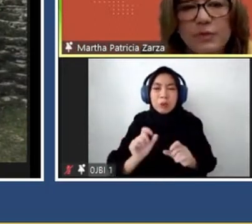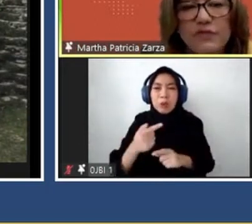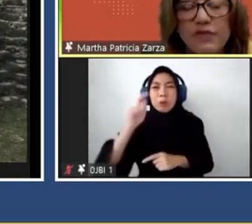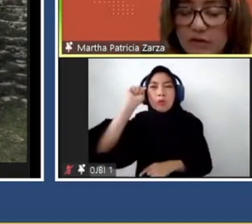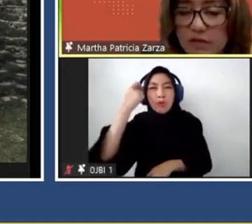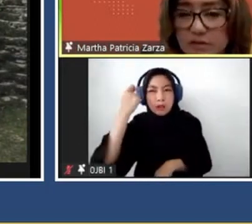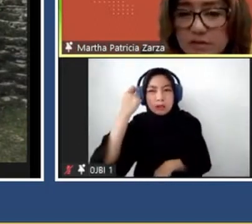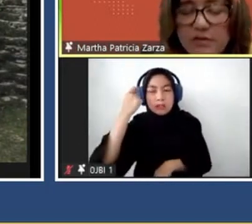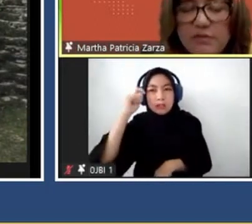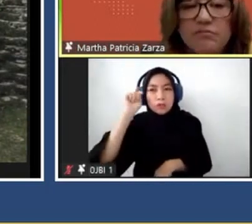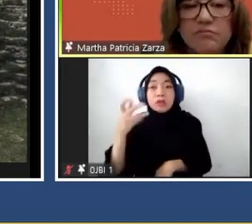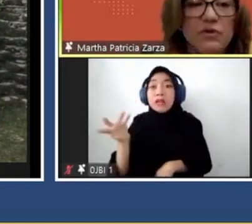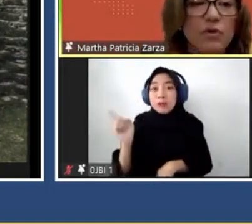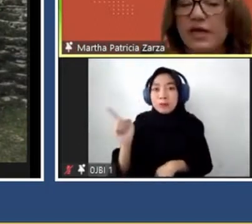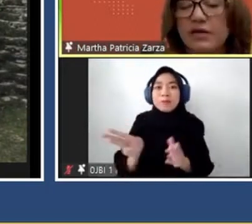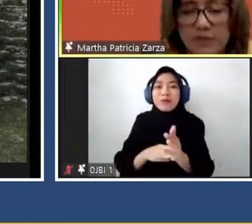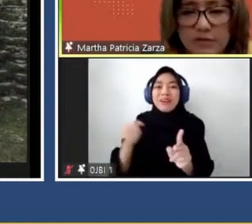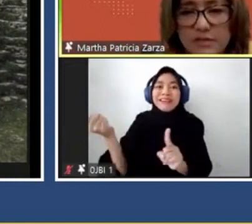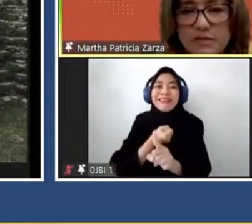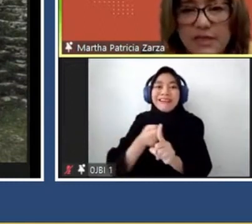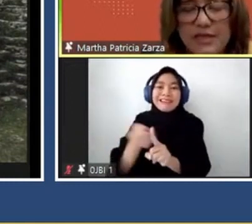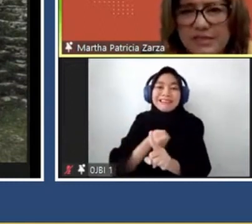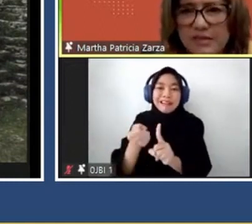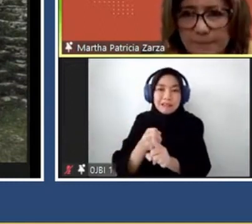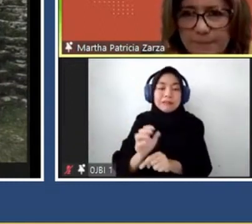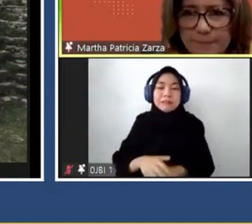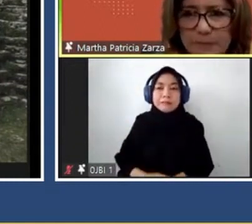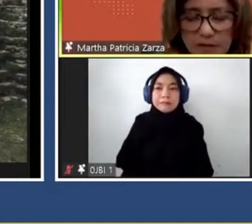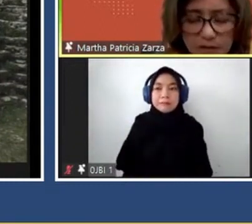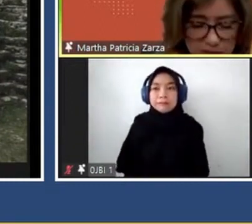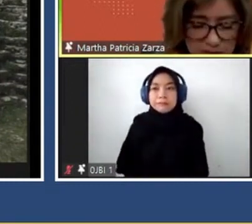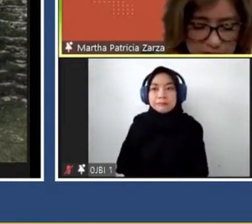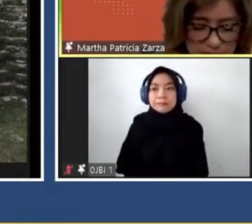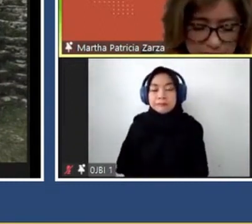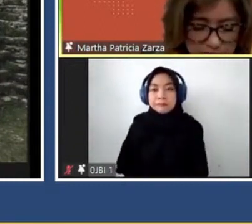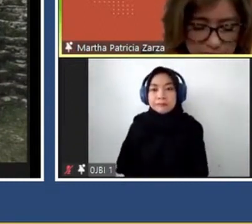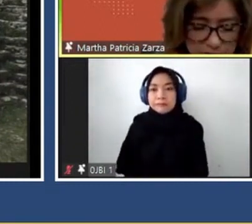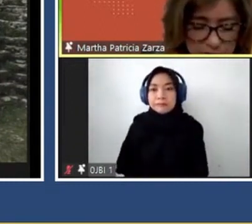talking about violence, all kind of violence against them.